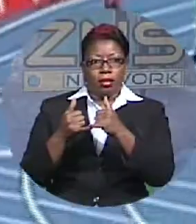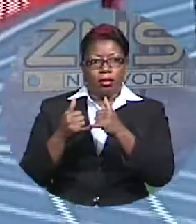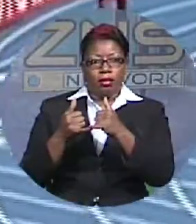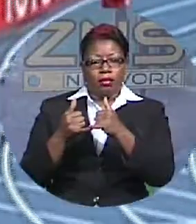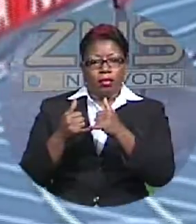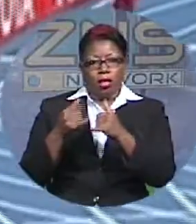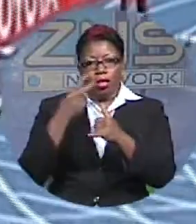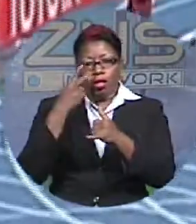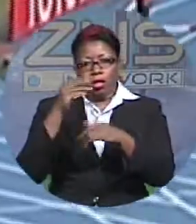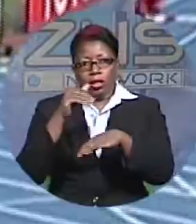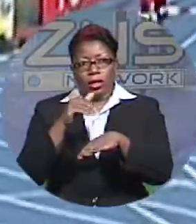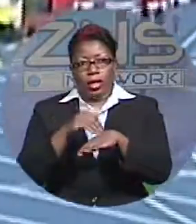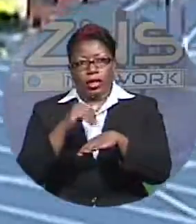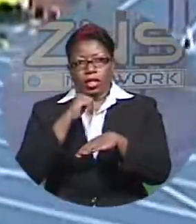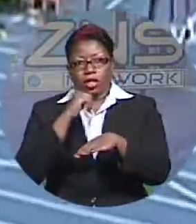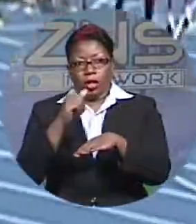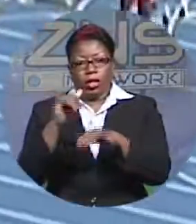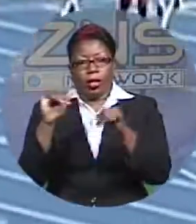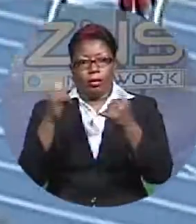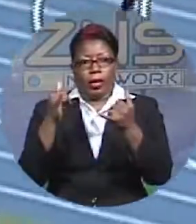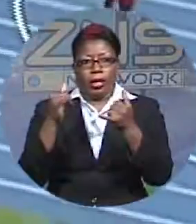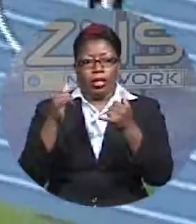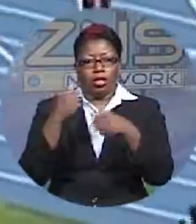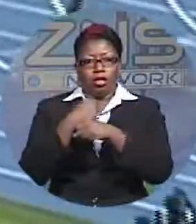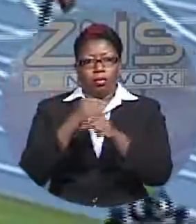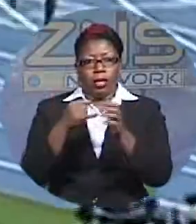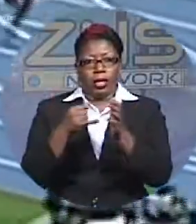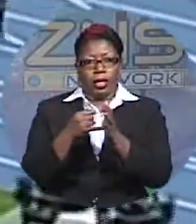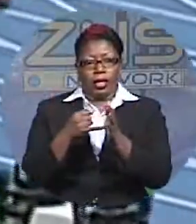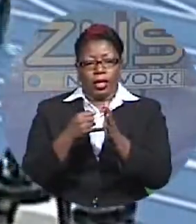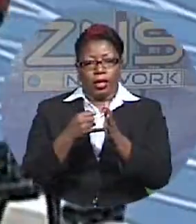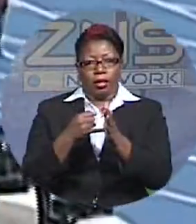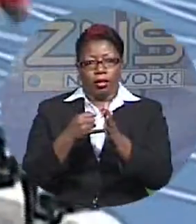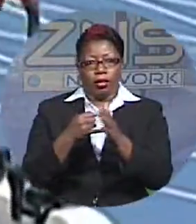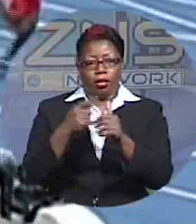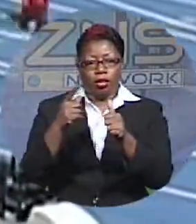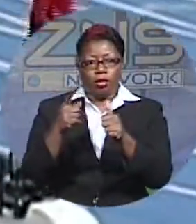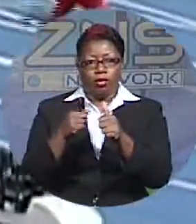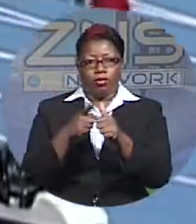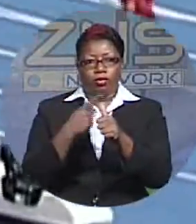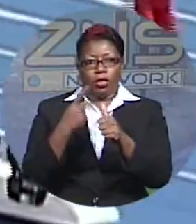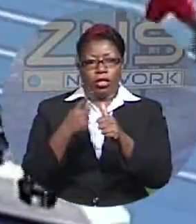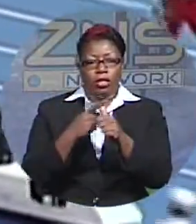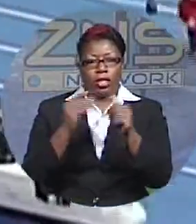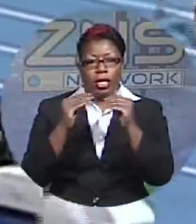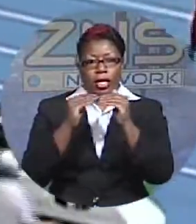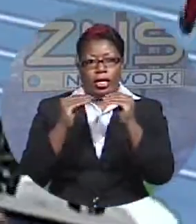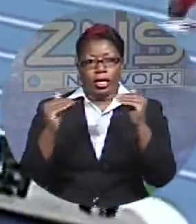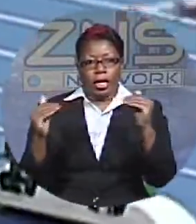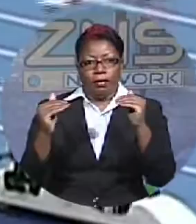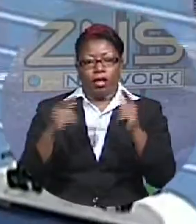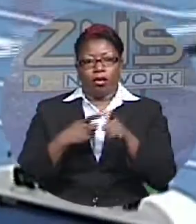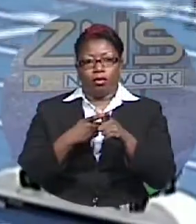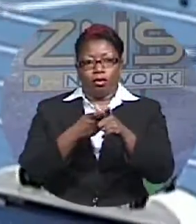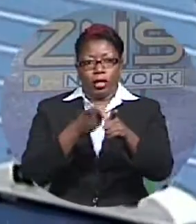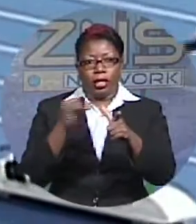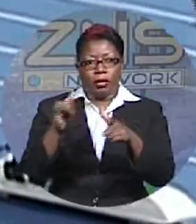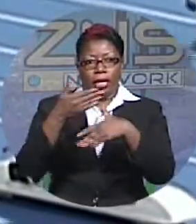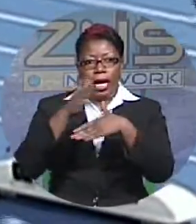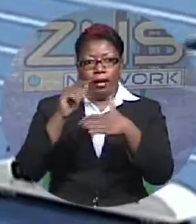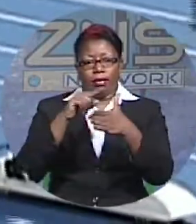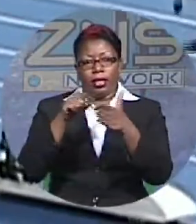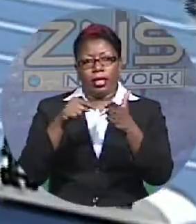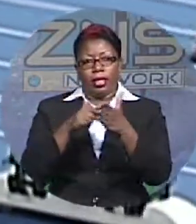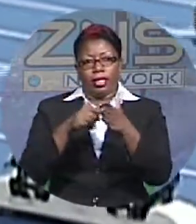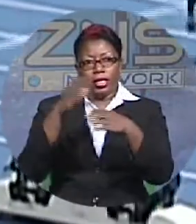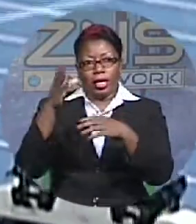as if he's not in play to make it from out of the first level of heats. However, after this hurdle, he would presumably